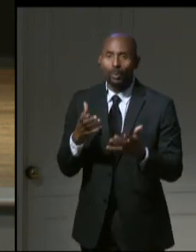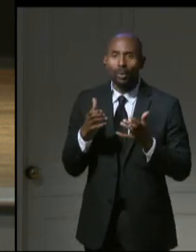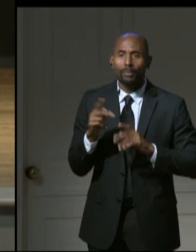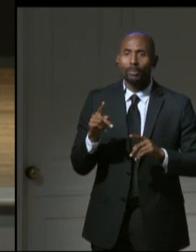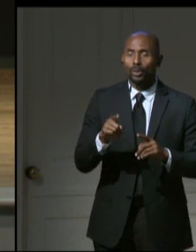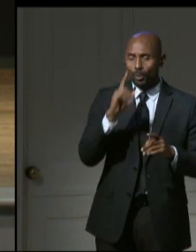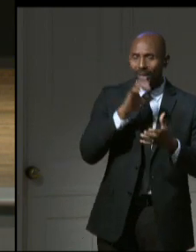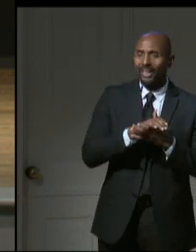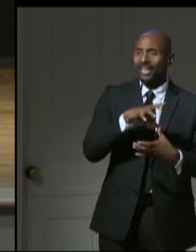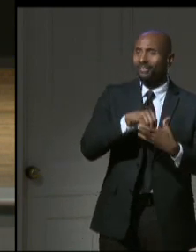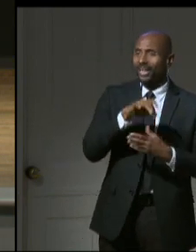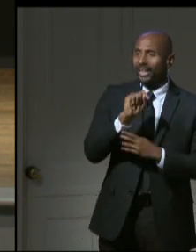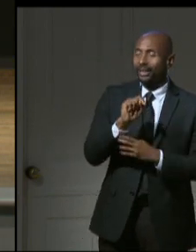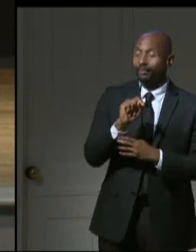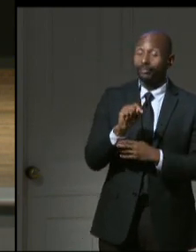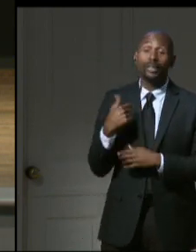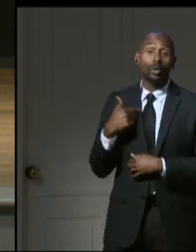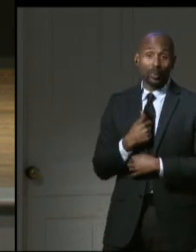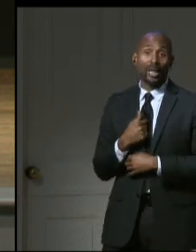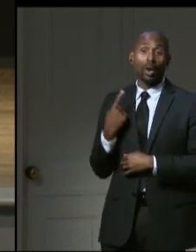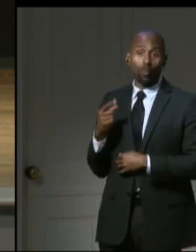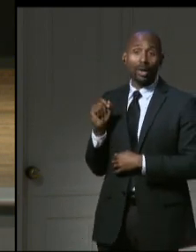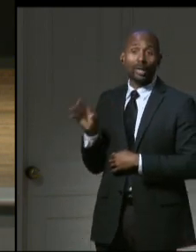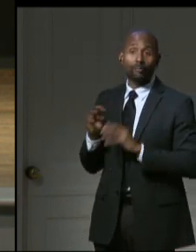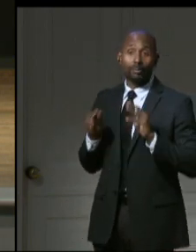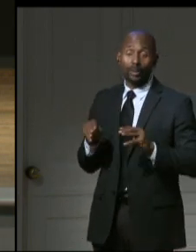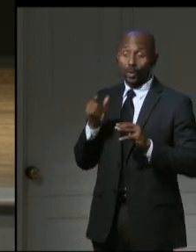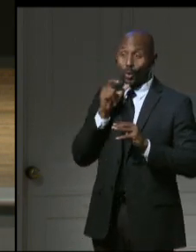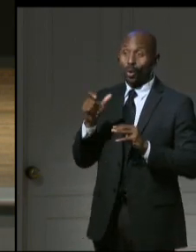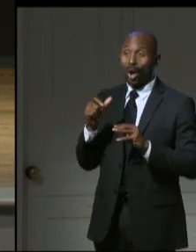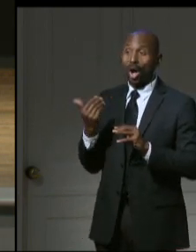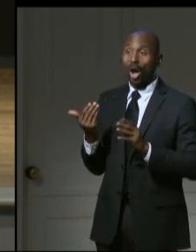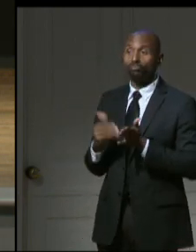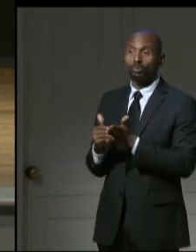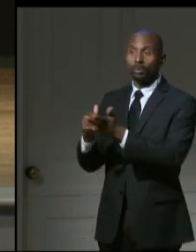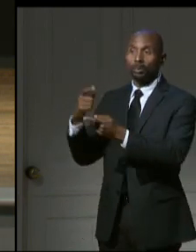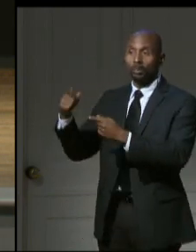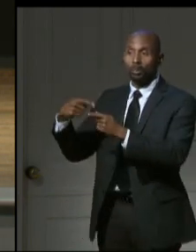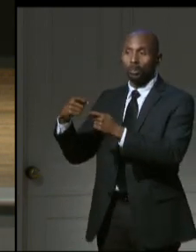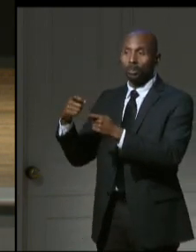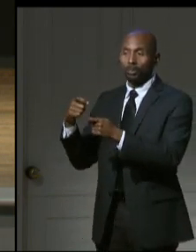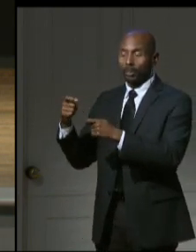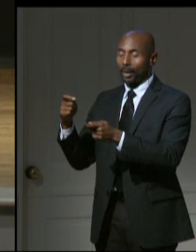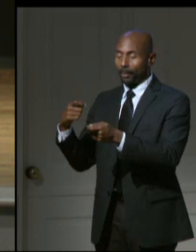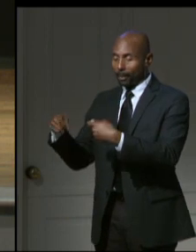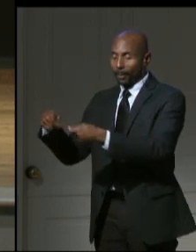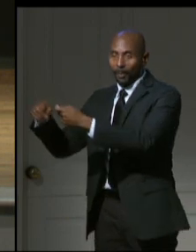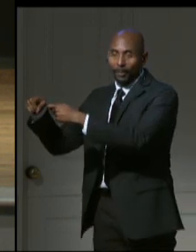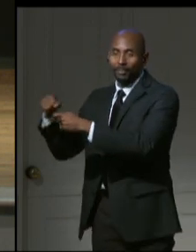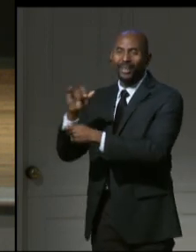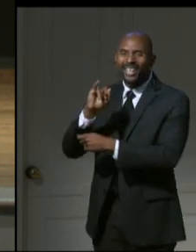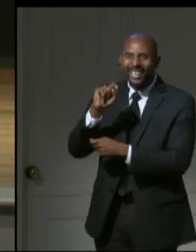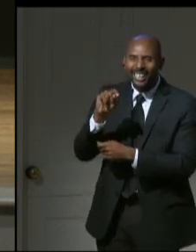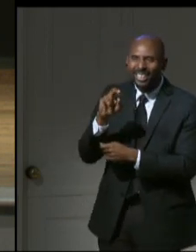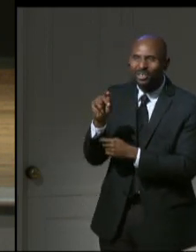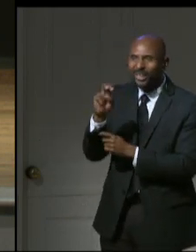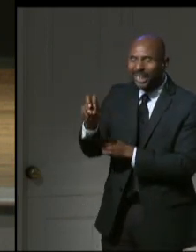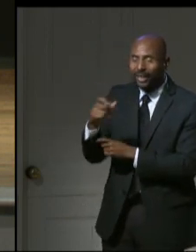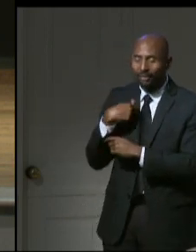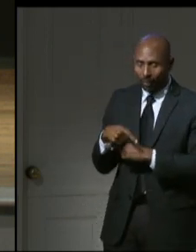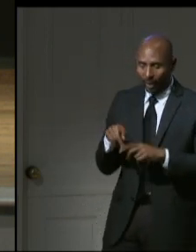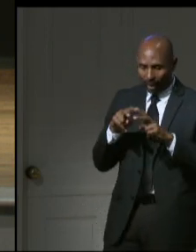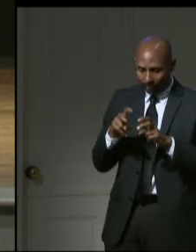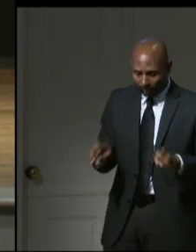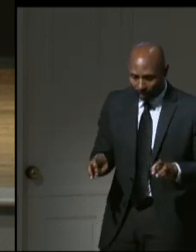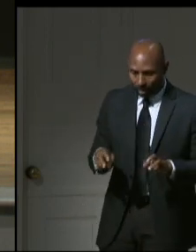museums that's been iterative. We've completely changed. Our backend's gone this way. We've torn it up and gone back a little bit because